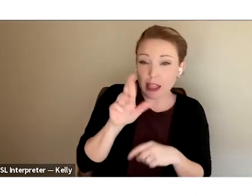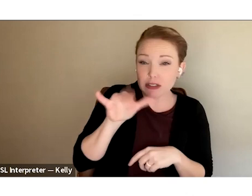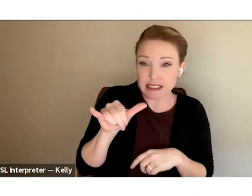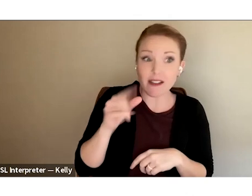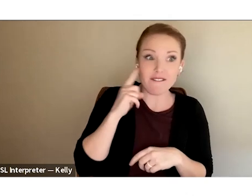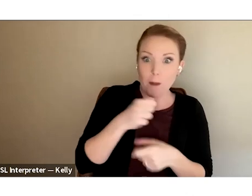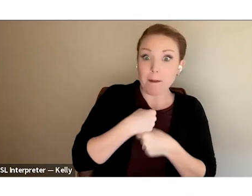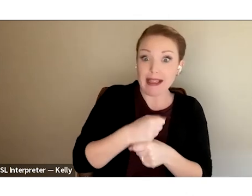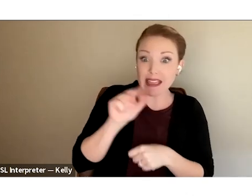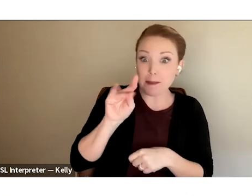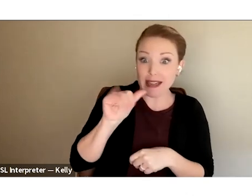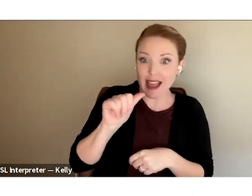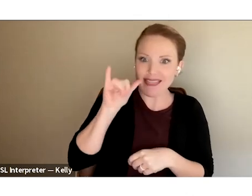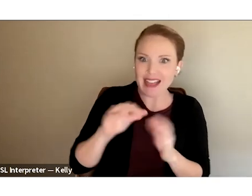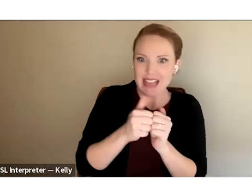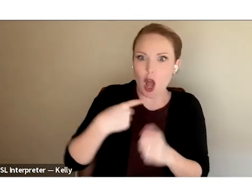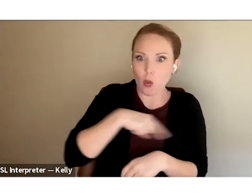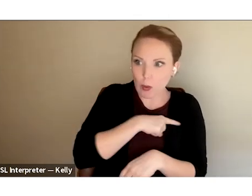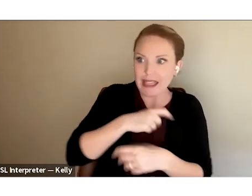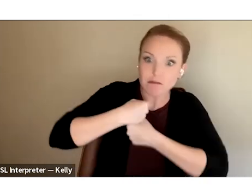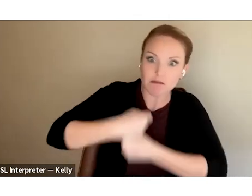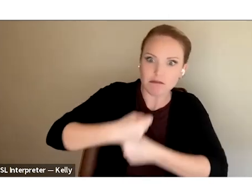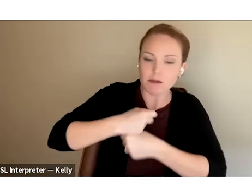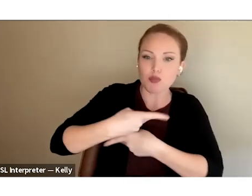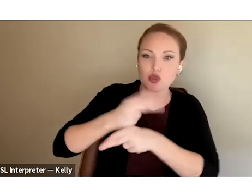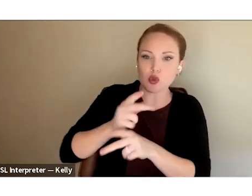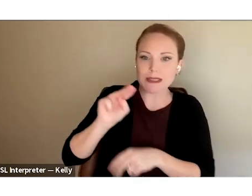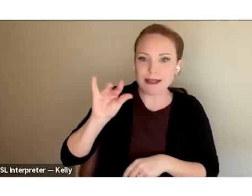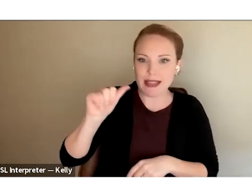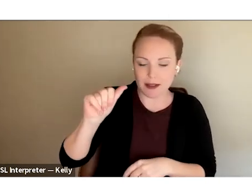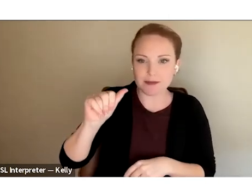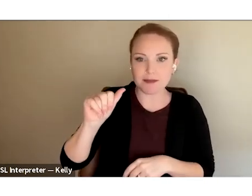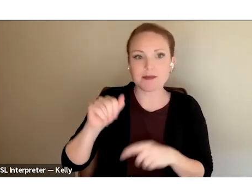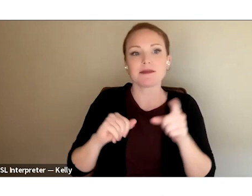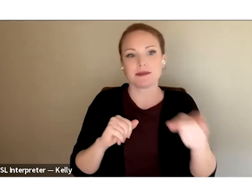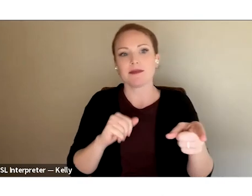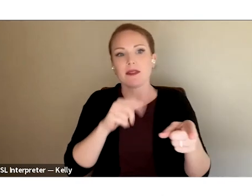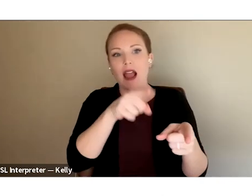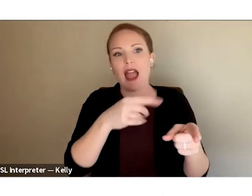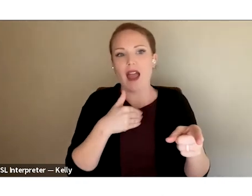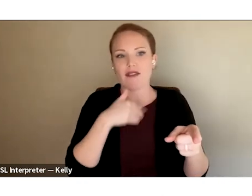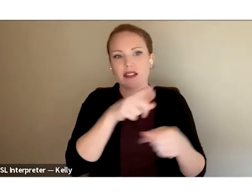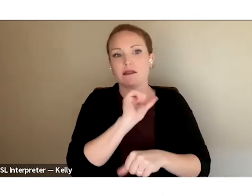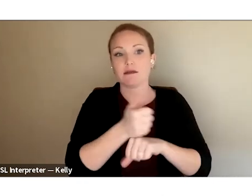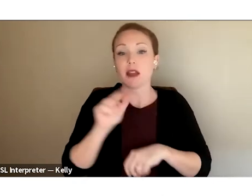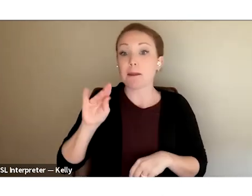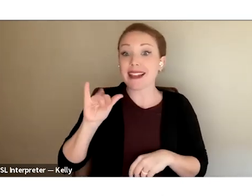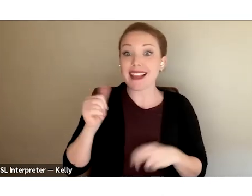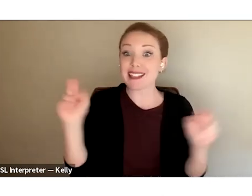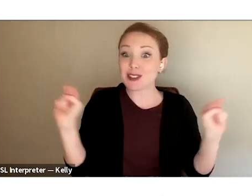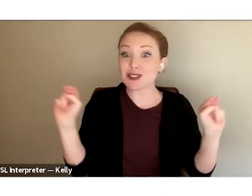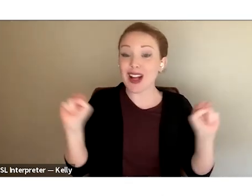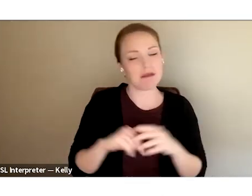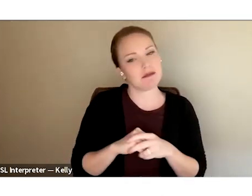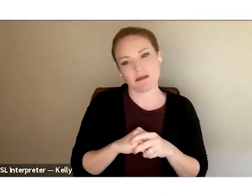of how we produce media. I did start with this premise that media is never neutral. We're